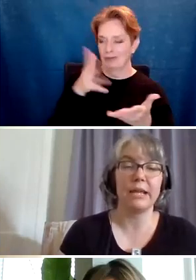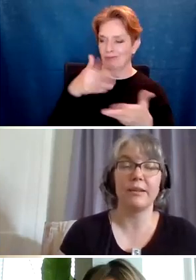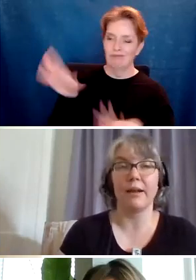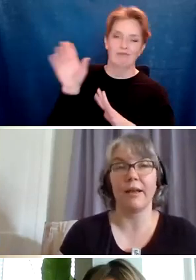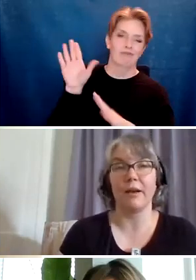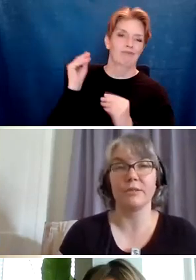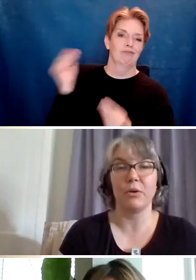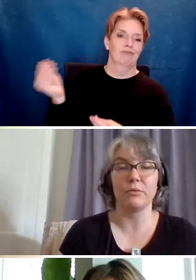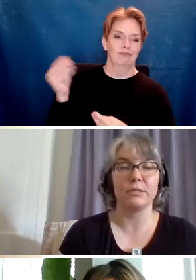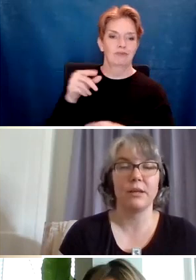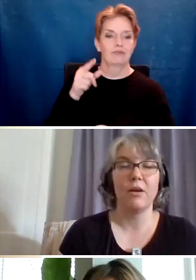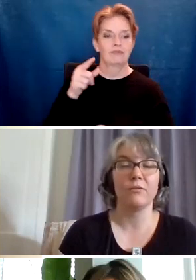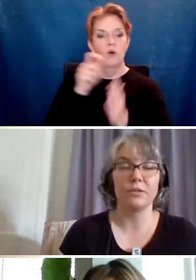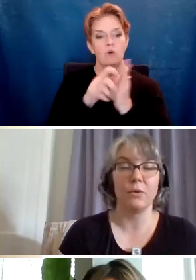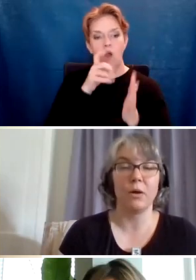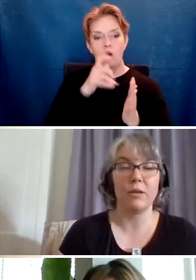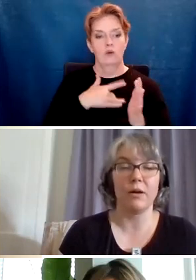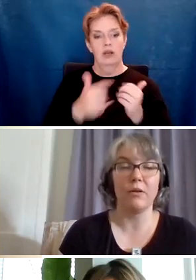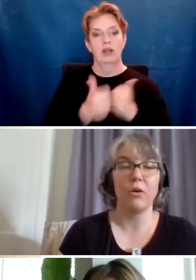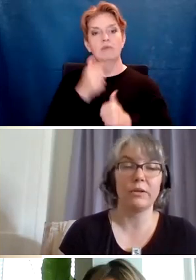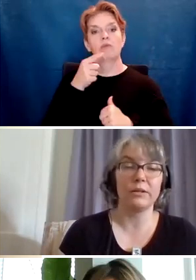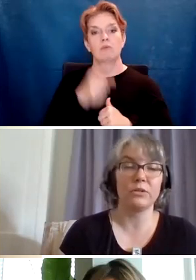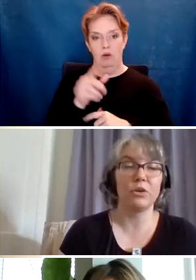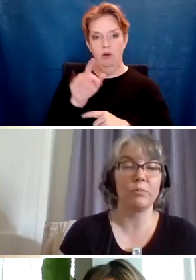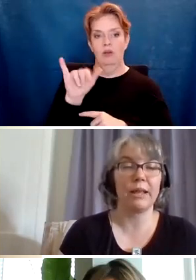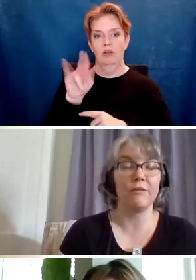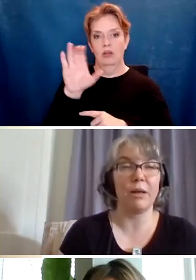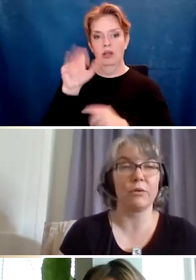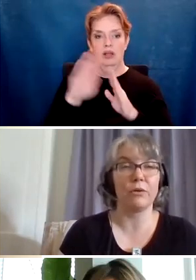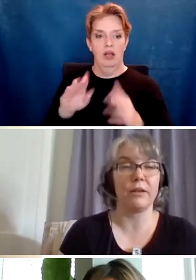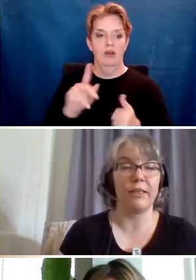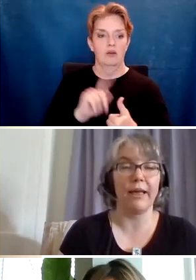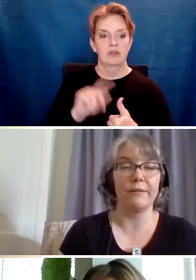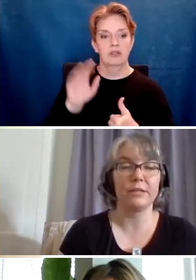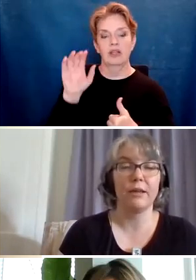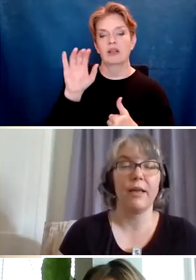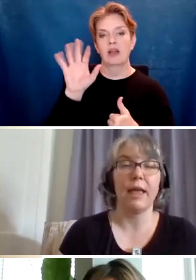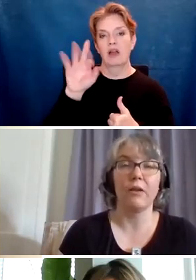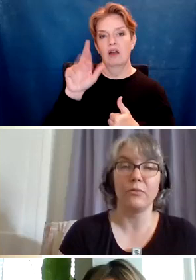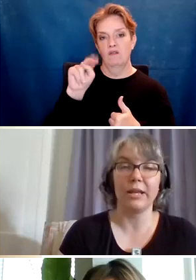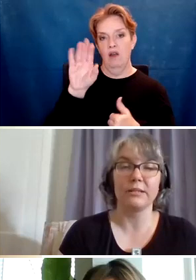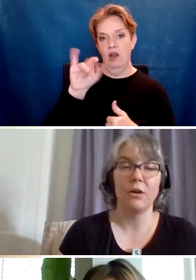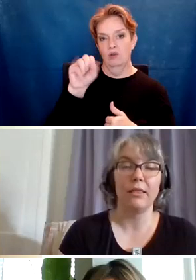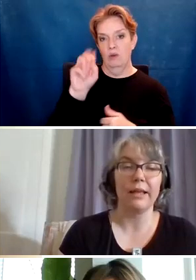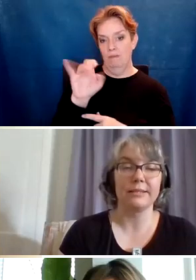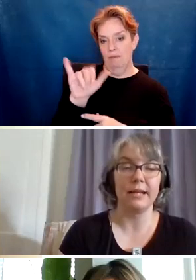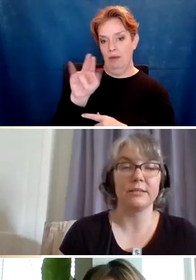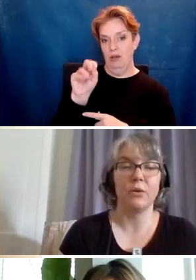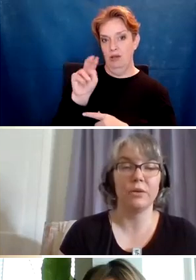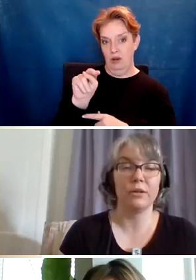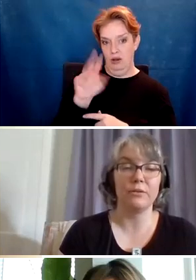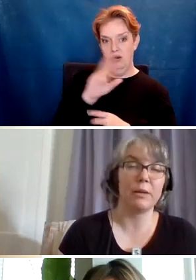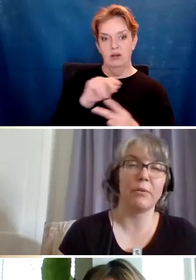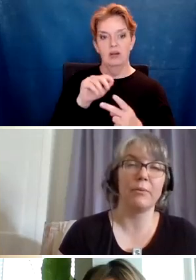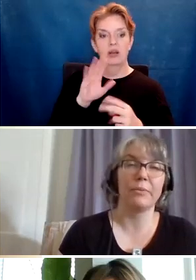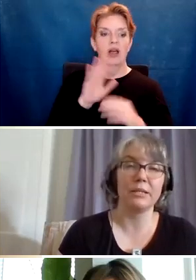who stayed in Yucca House the most. Francois Mignon, holding a souvenir plate of Melrose on the left, and on the right, Lyle Saxon,